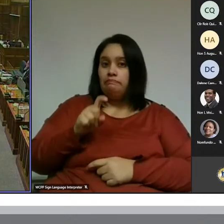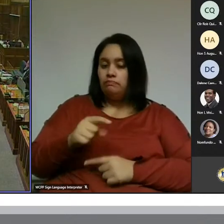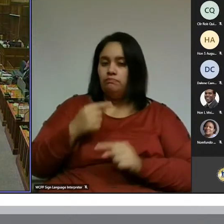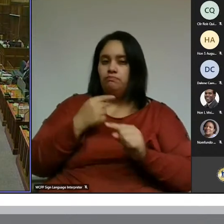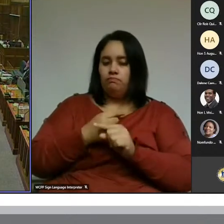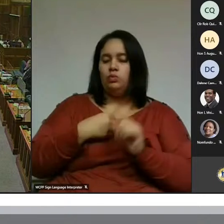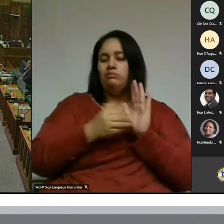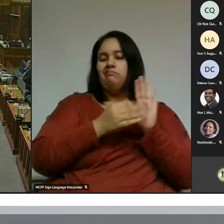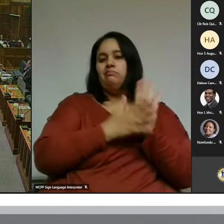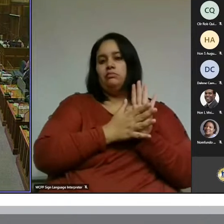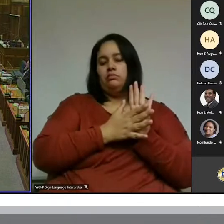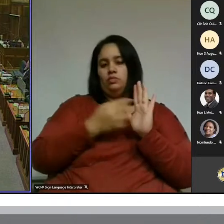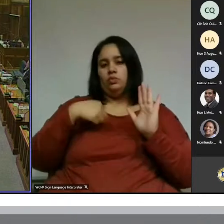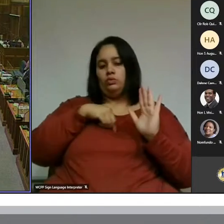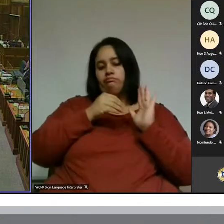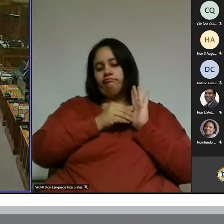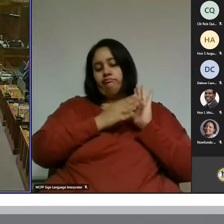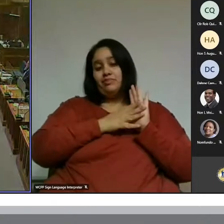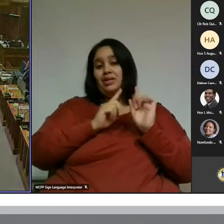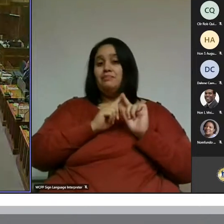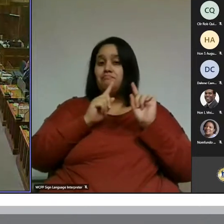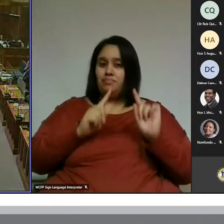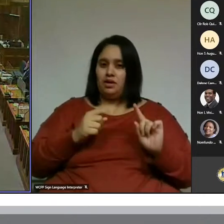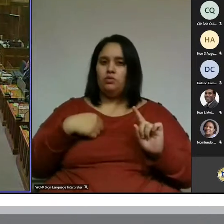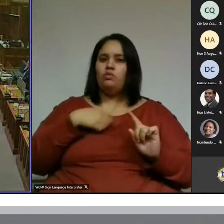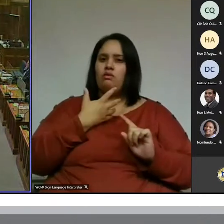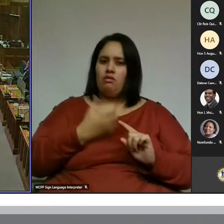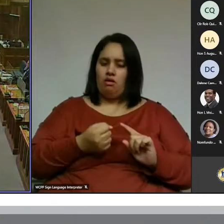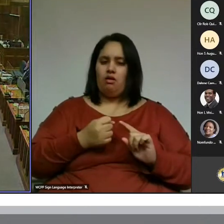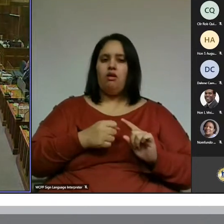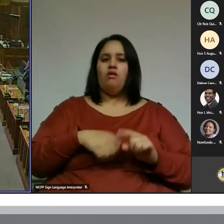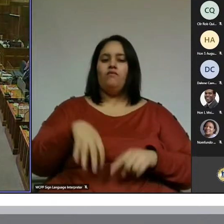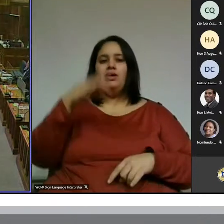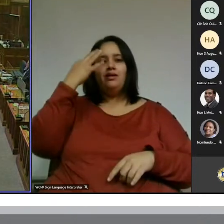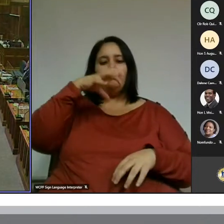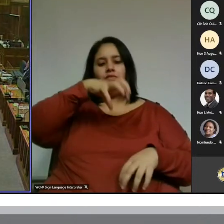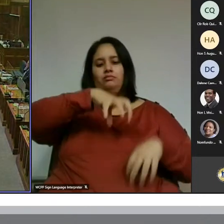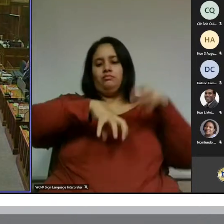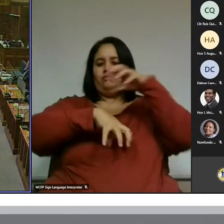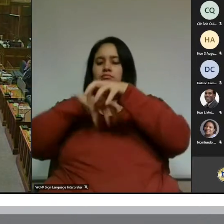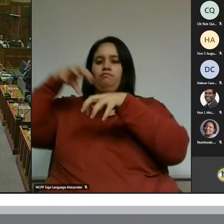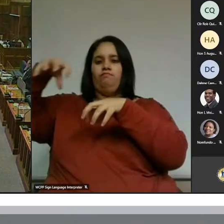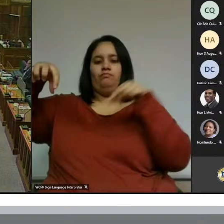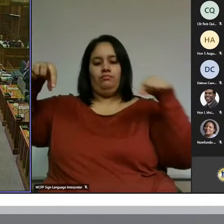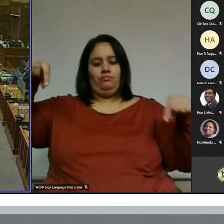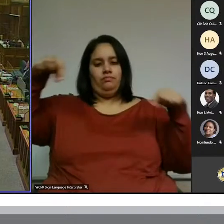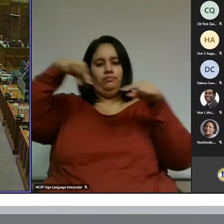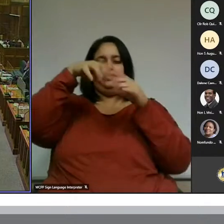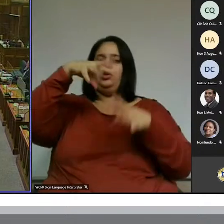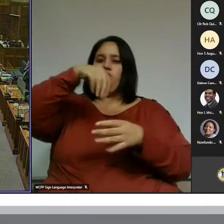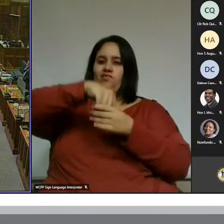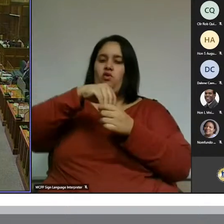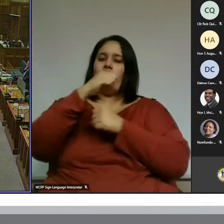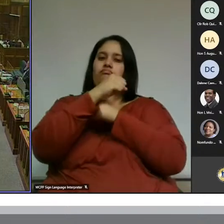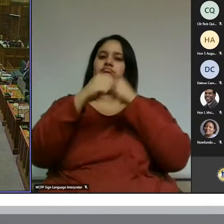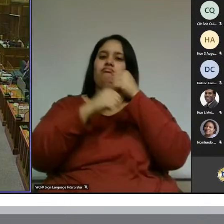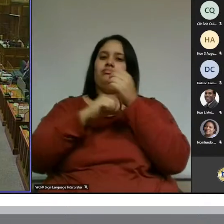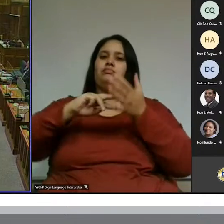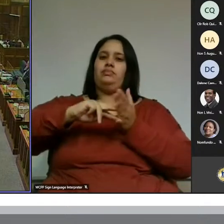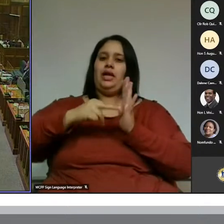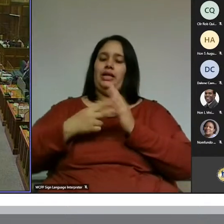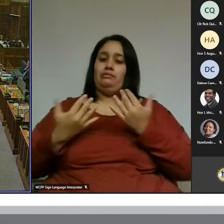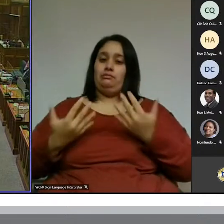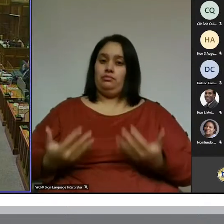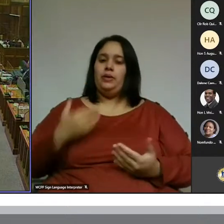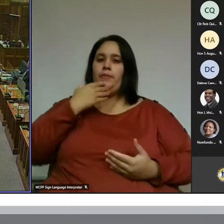noted. However, there are tiers of government involved in integrated planning. For example, we are the custodians of